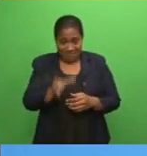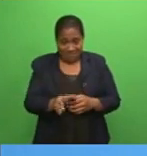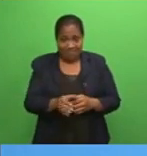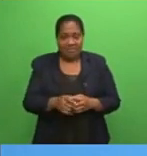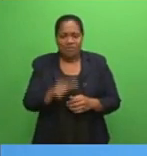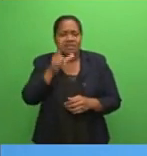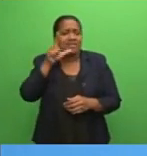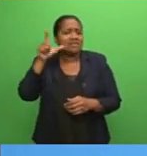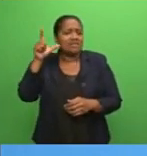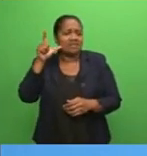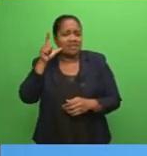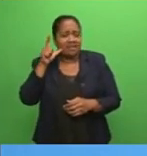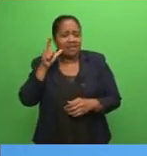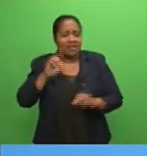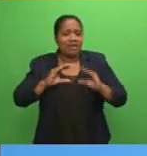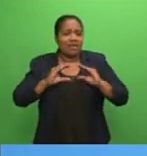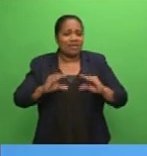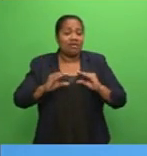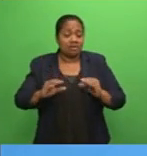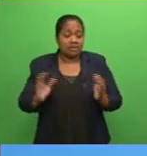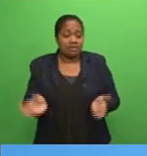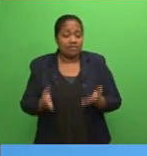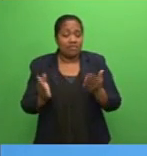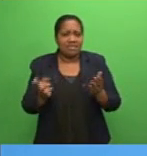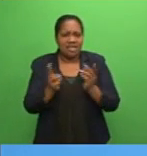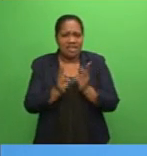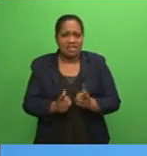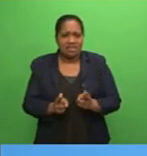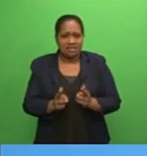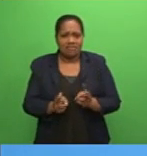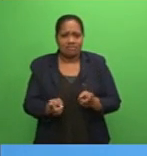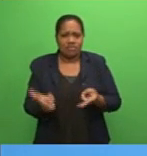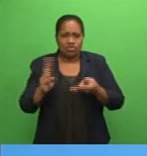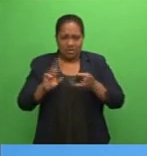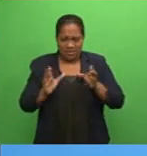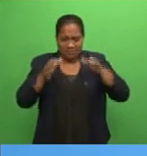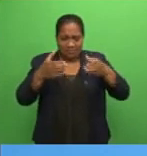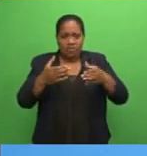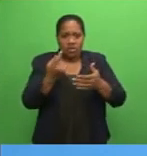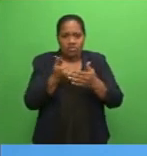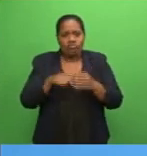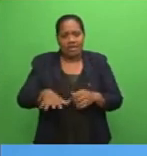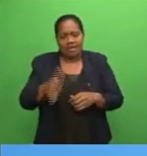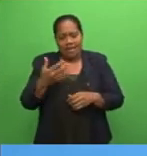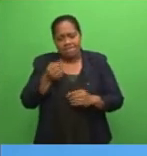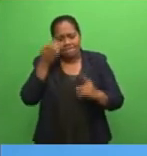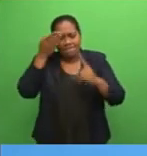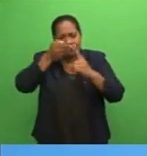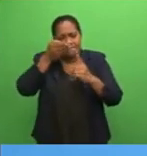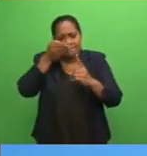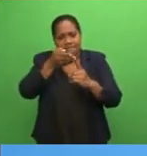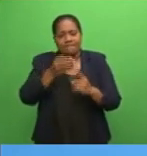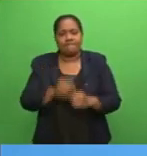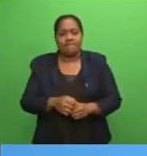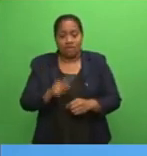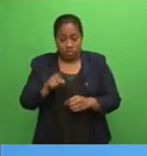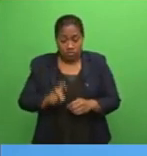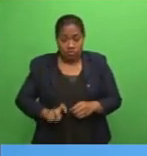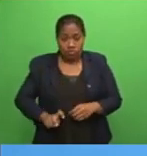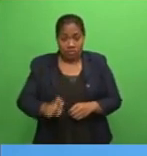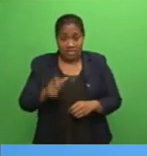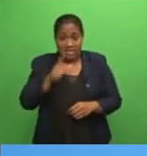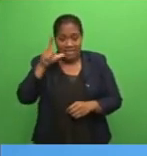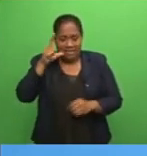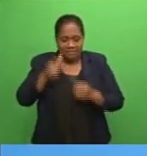yesterday, the coaches, players and union have set their targets. The historical journey that started yesterday is just